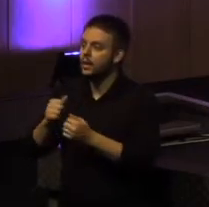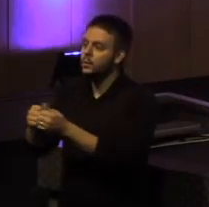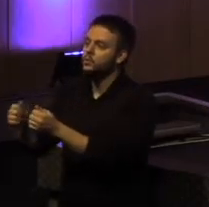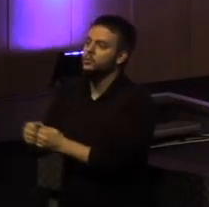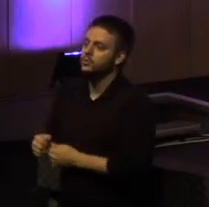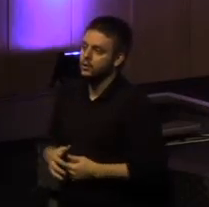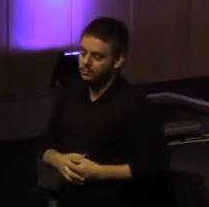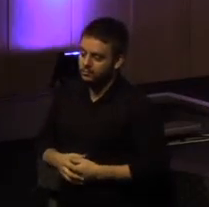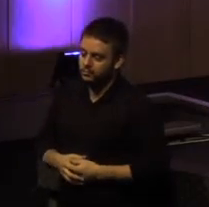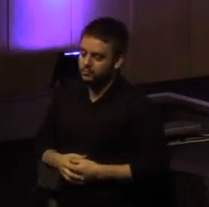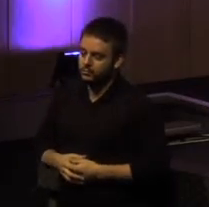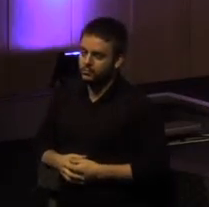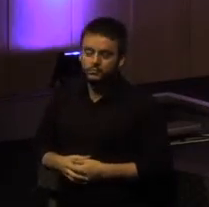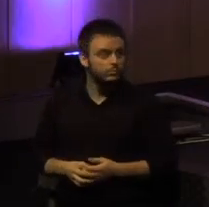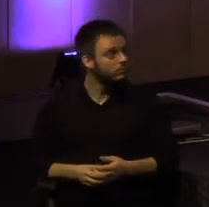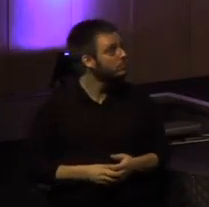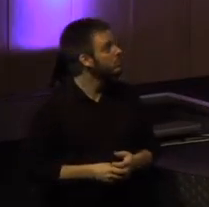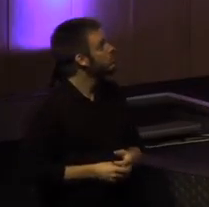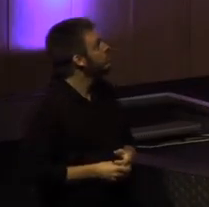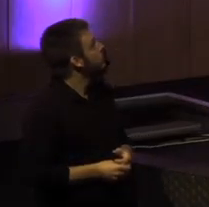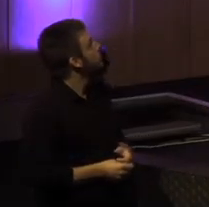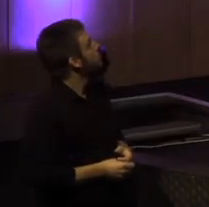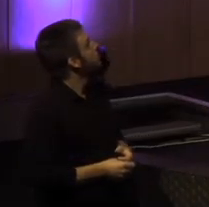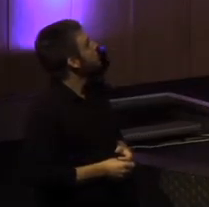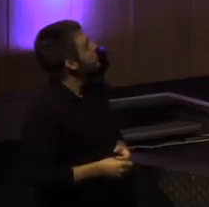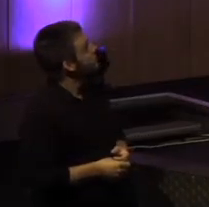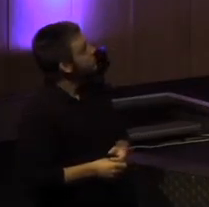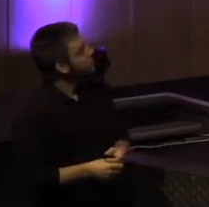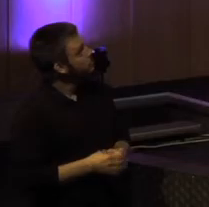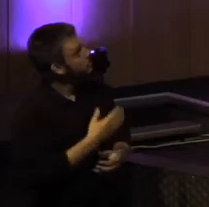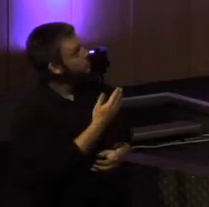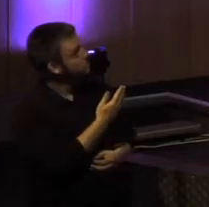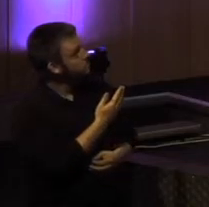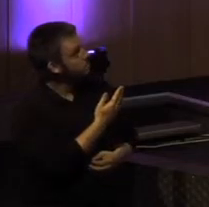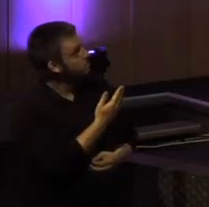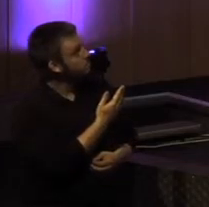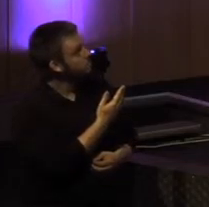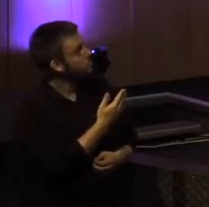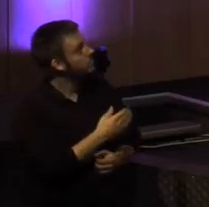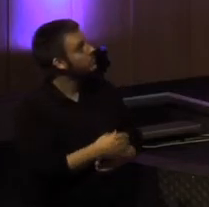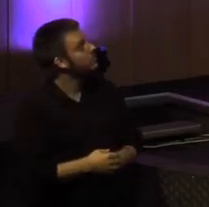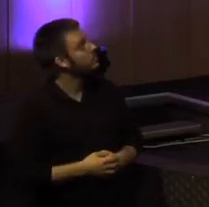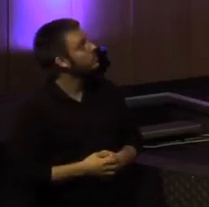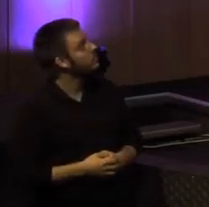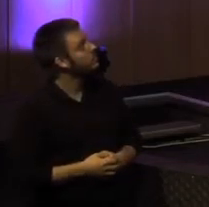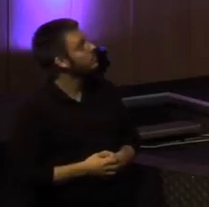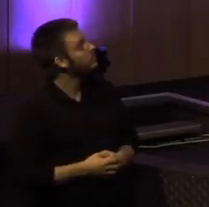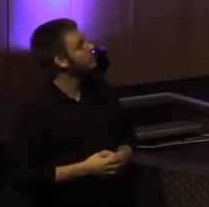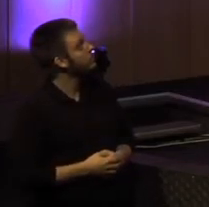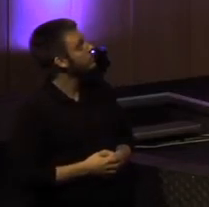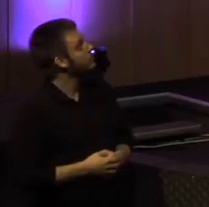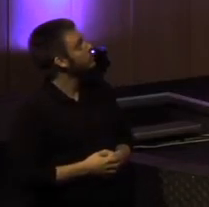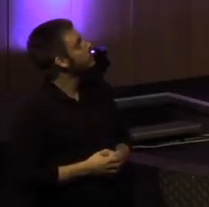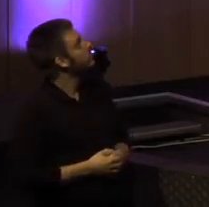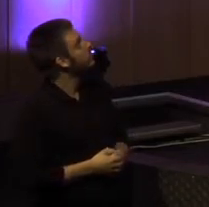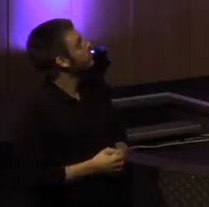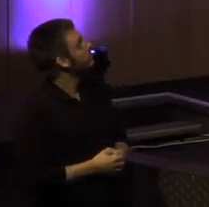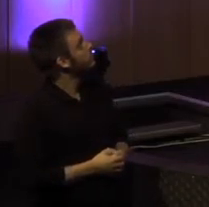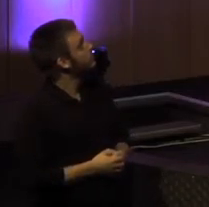reported a killing by an officer or a private citizen that is considered justifiable between 2005